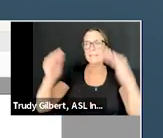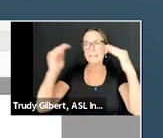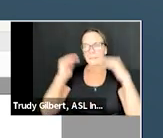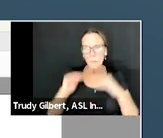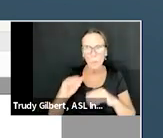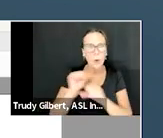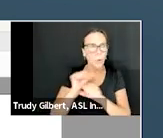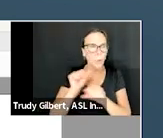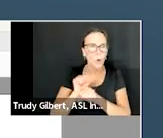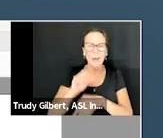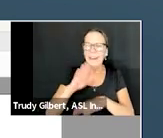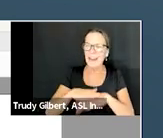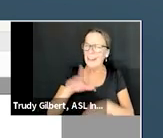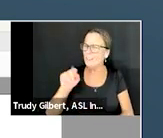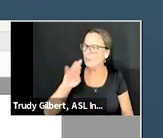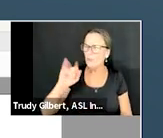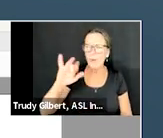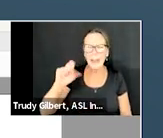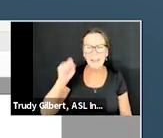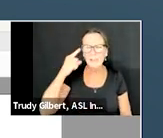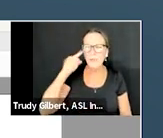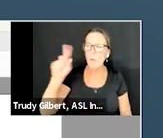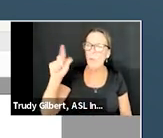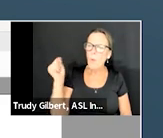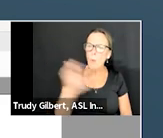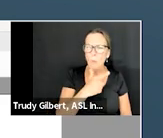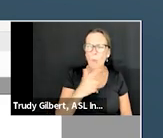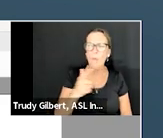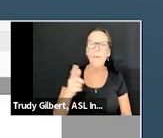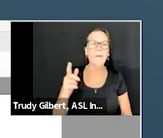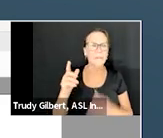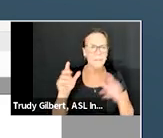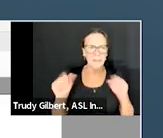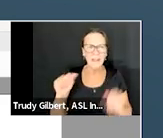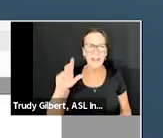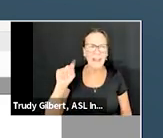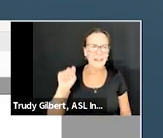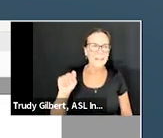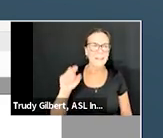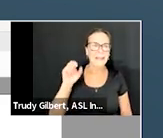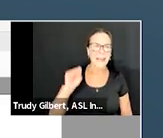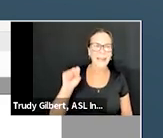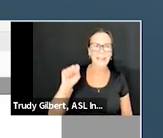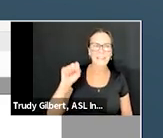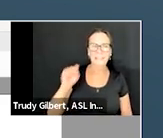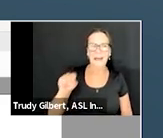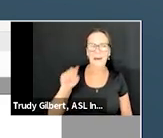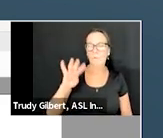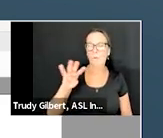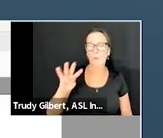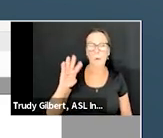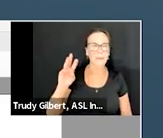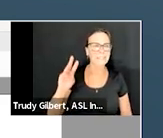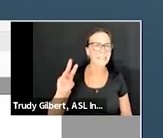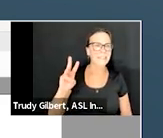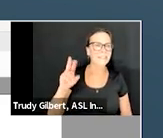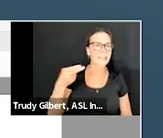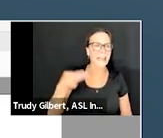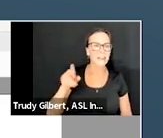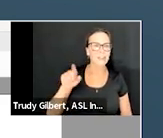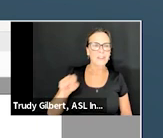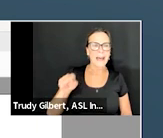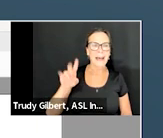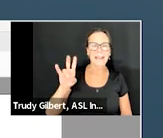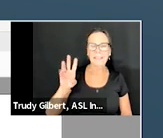All Act, which is S.446 and H.769. It is a bill that would